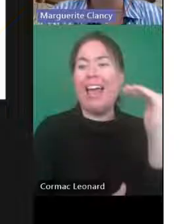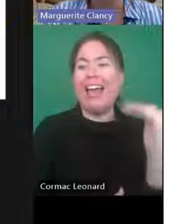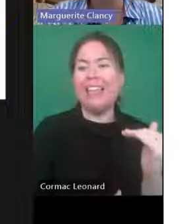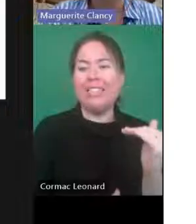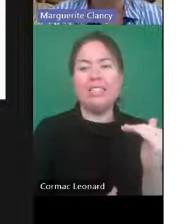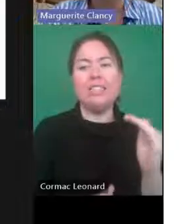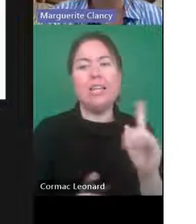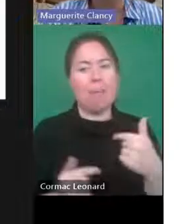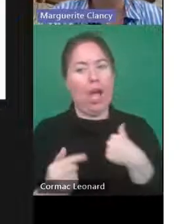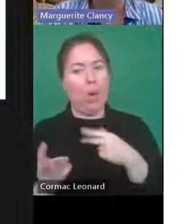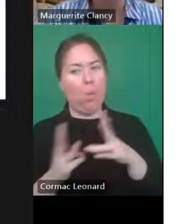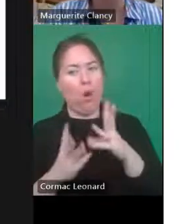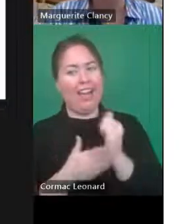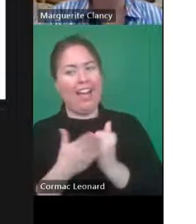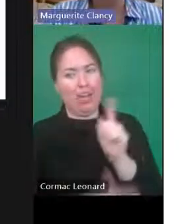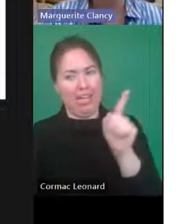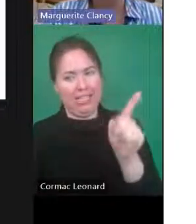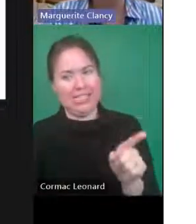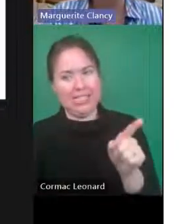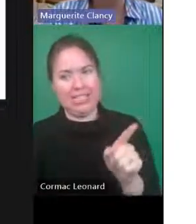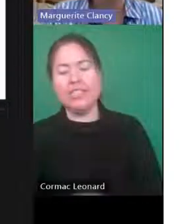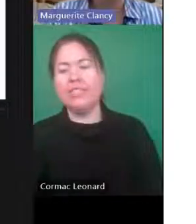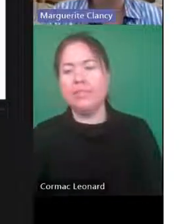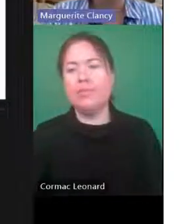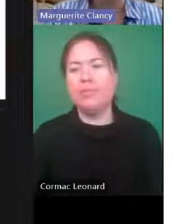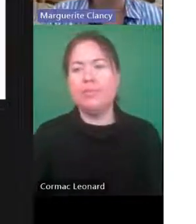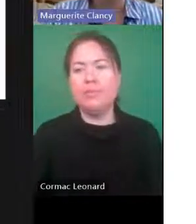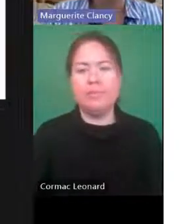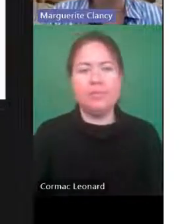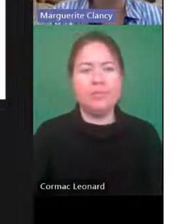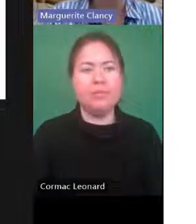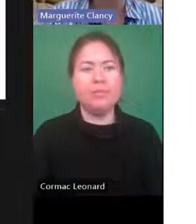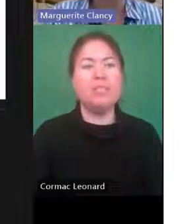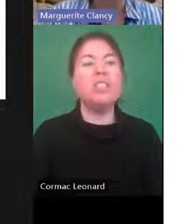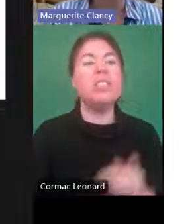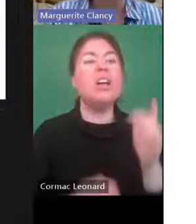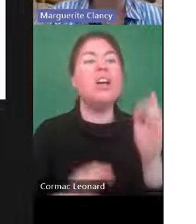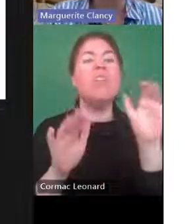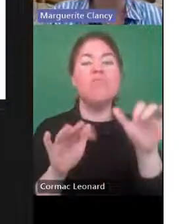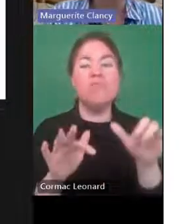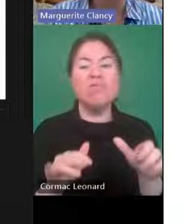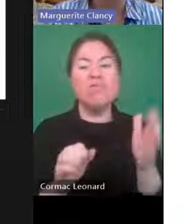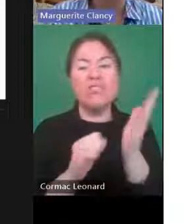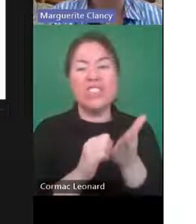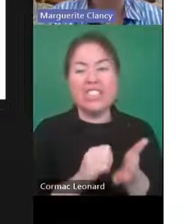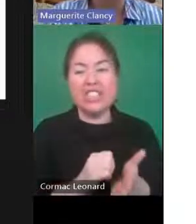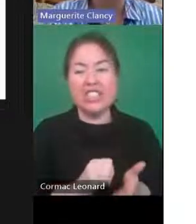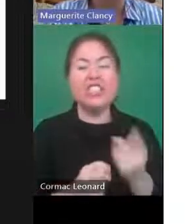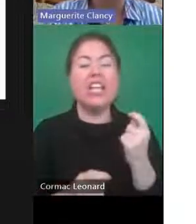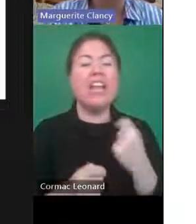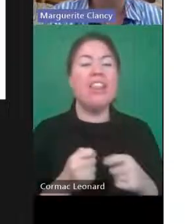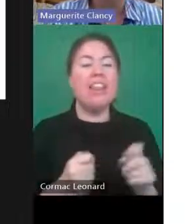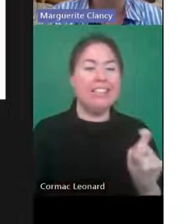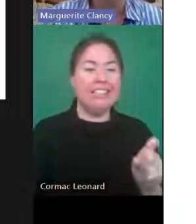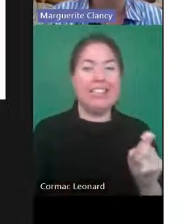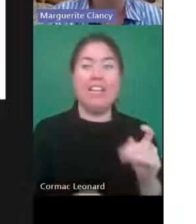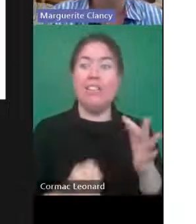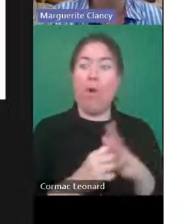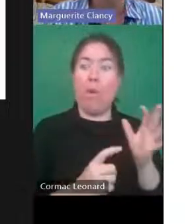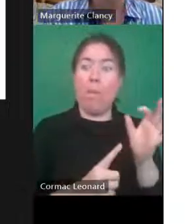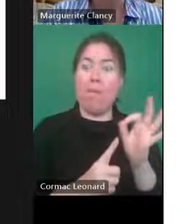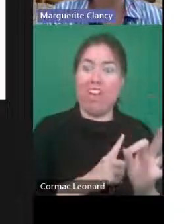your work address. So once you've completed all of these and you have ticked that the account is being used in a professional